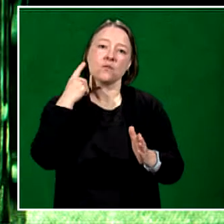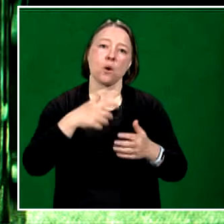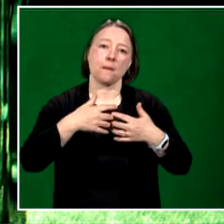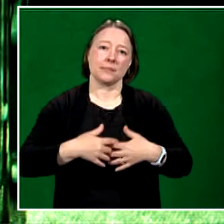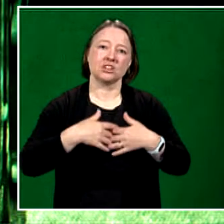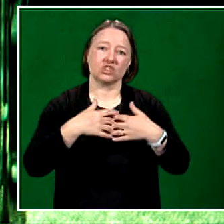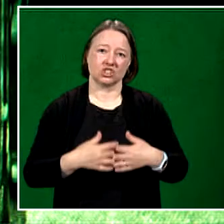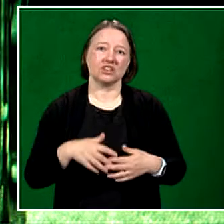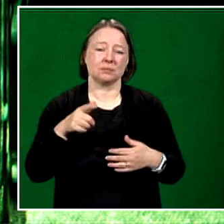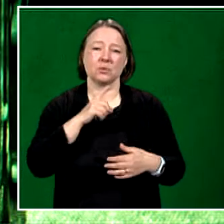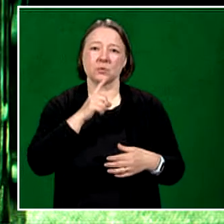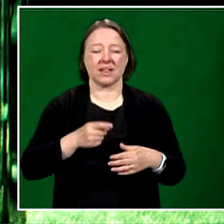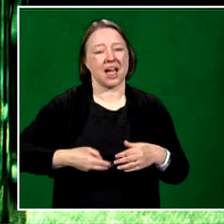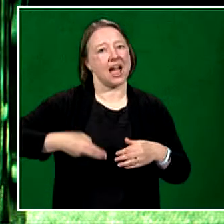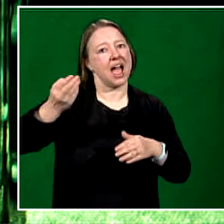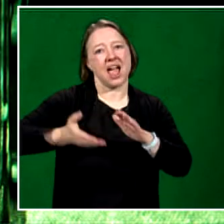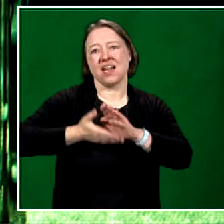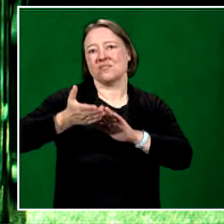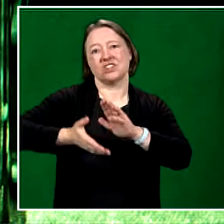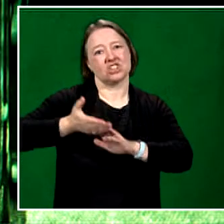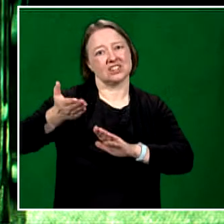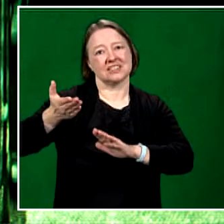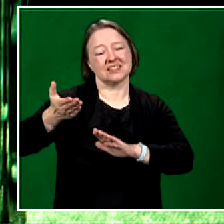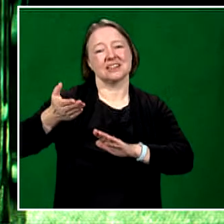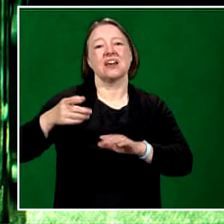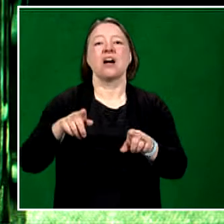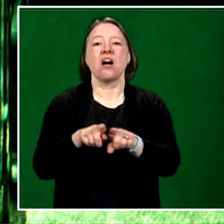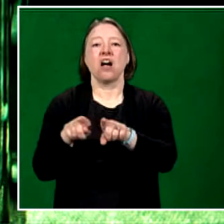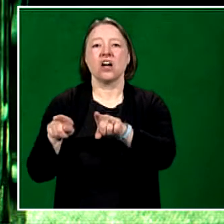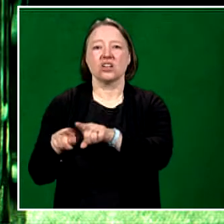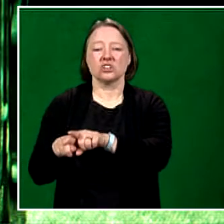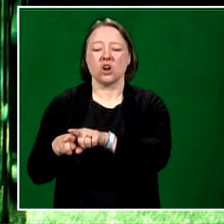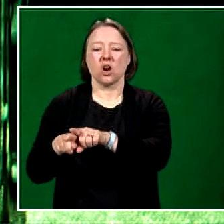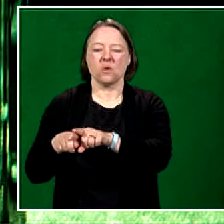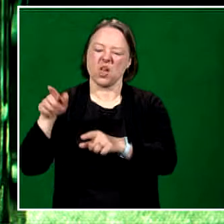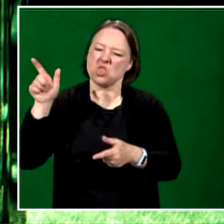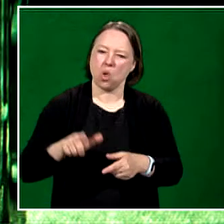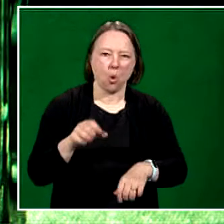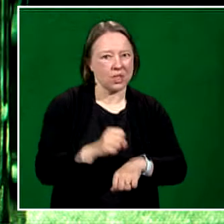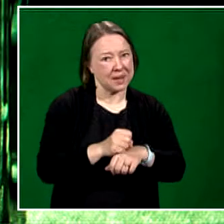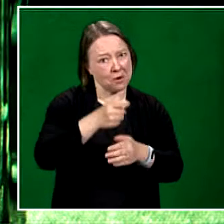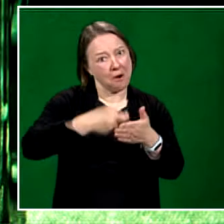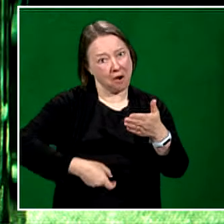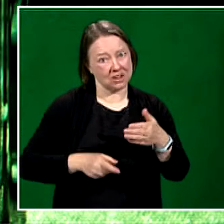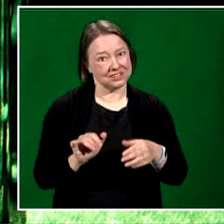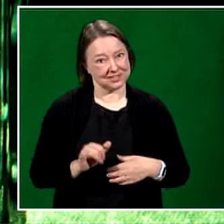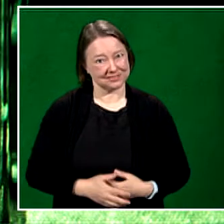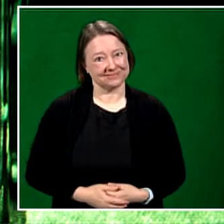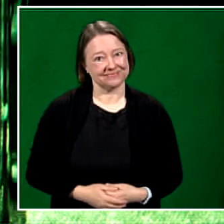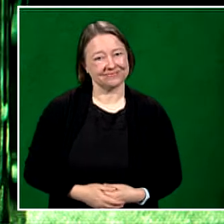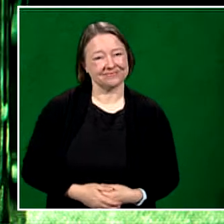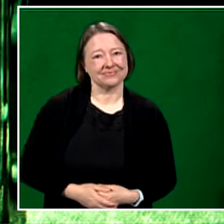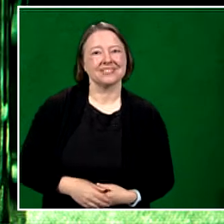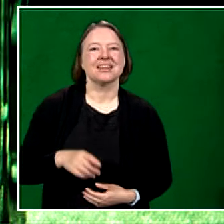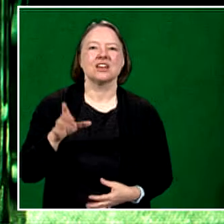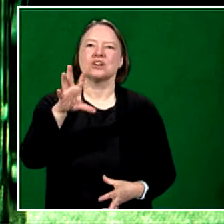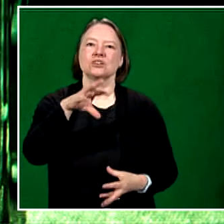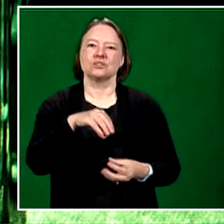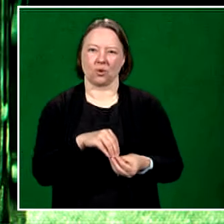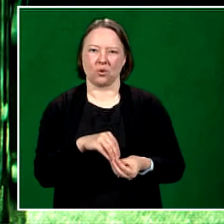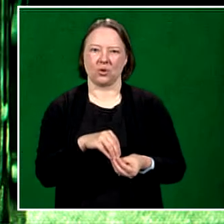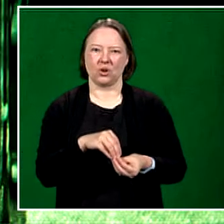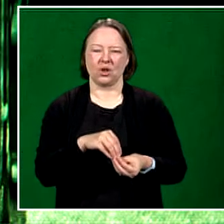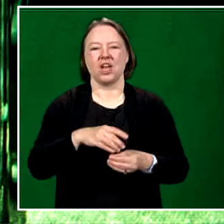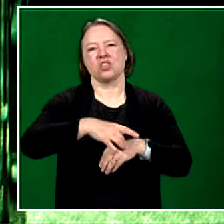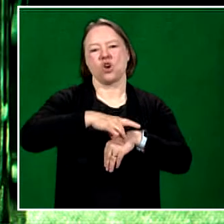to be very high efficiency while still having very low labor costs. In total, the earth